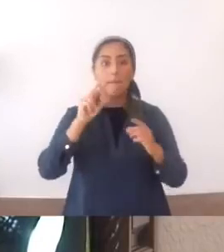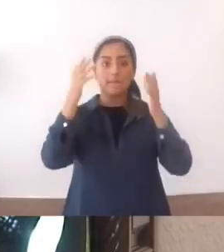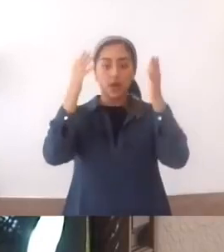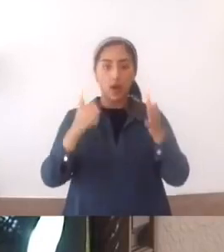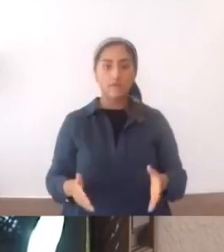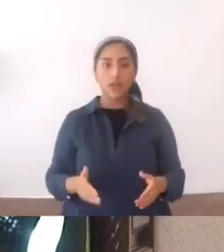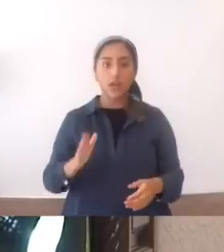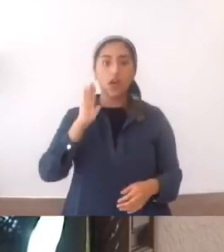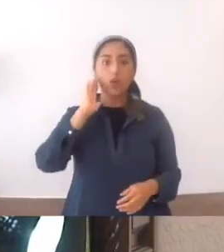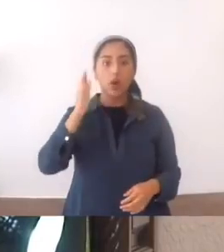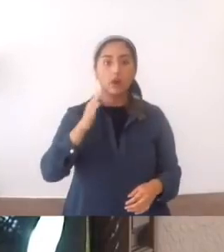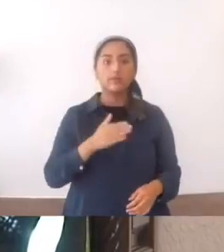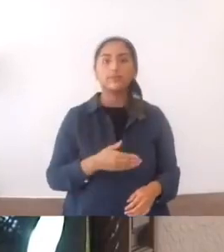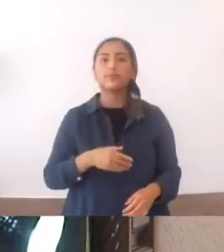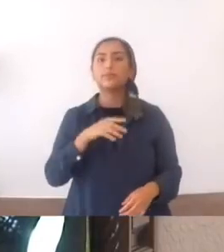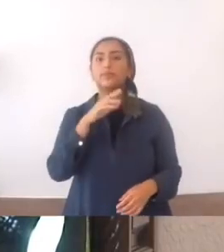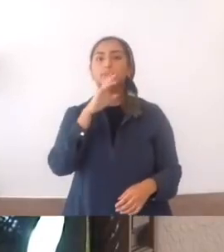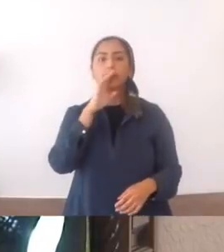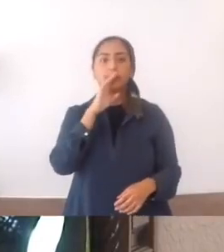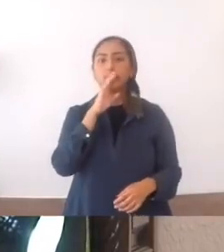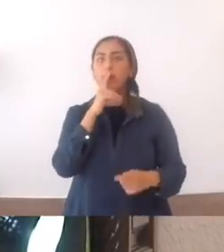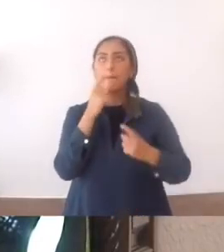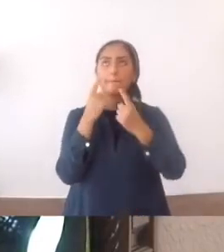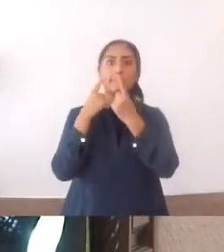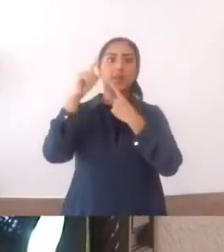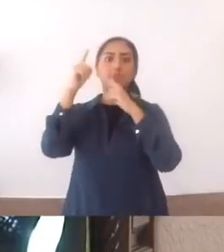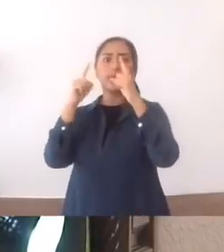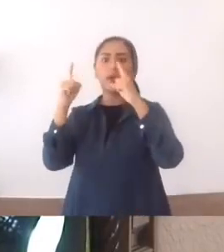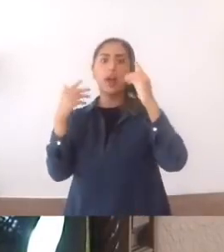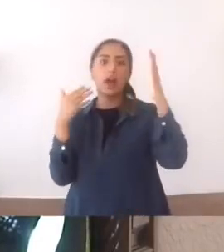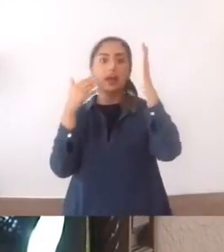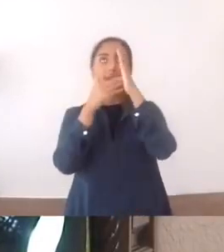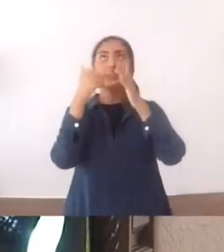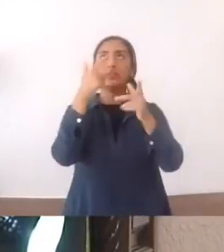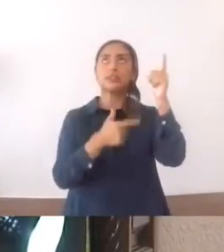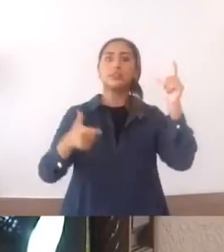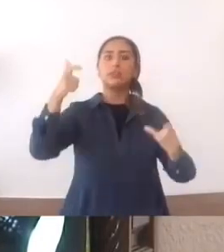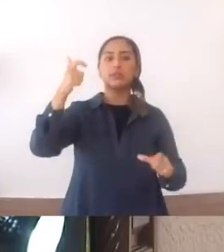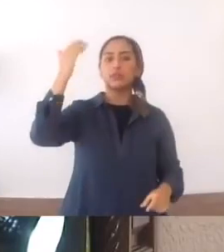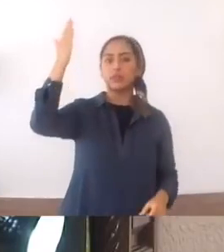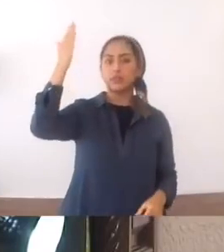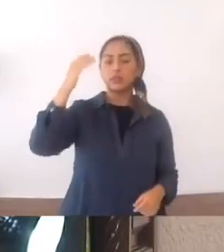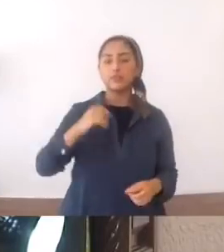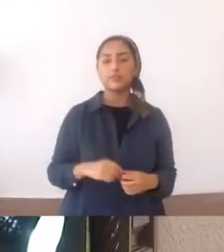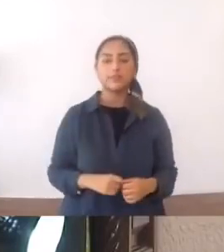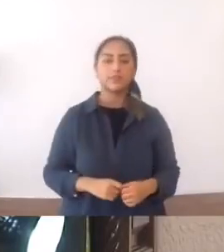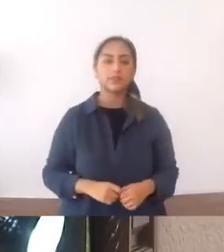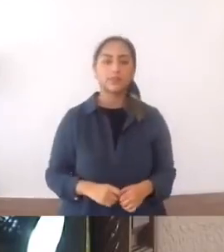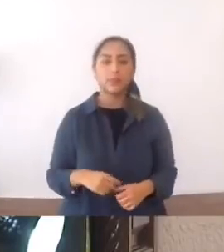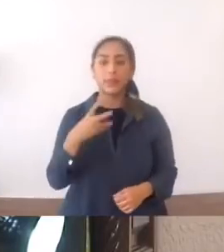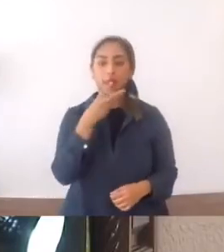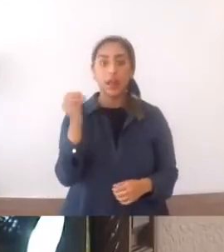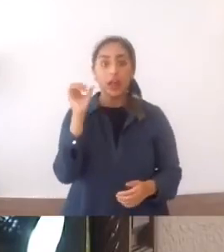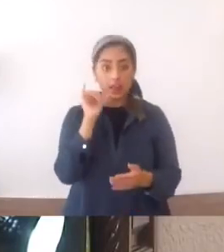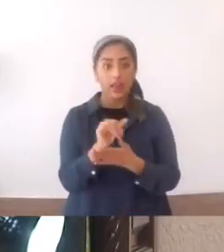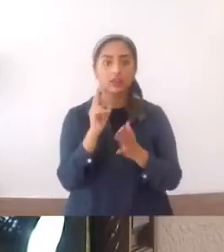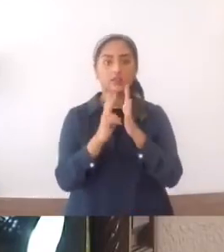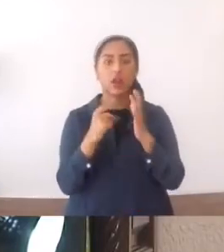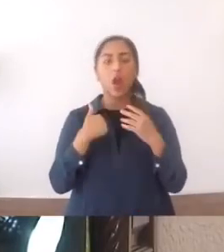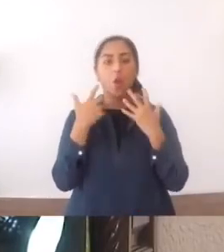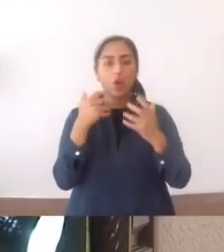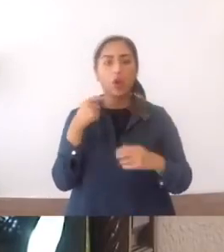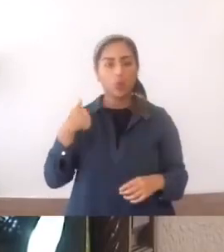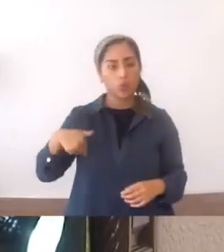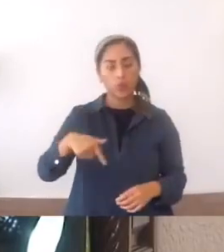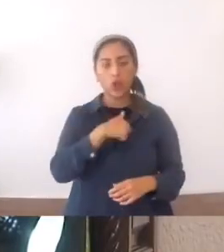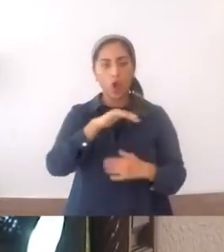falso profeta and the fake prophet, hablarán blasfemias contra el Altísimo. they're going to talk blasphemies against the Almighty. Y